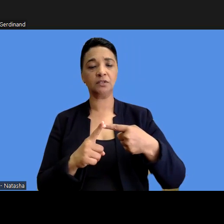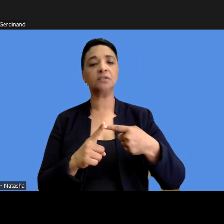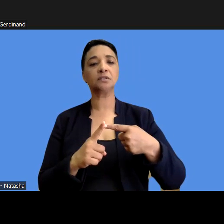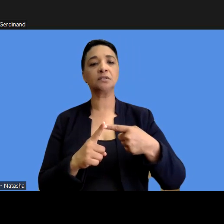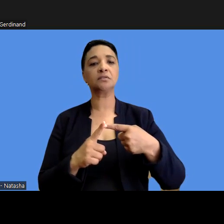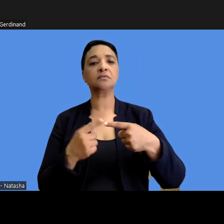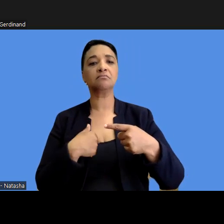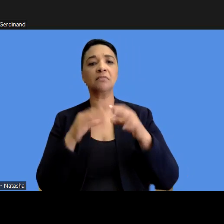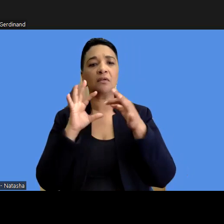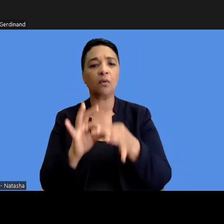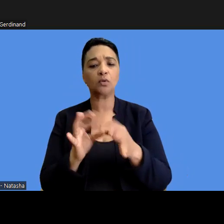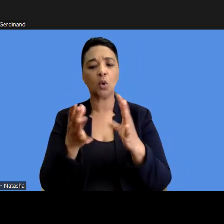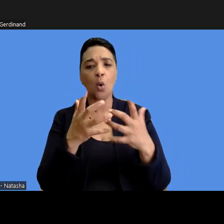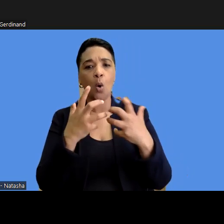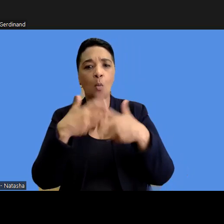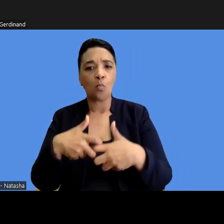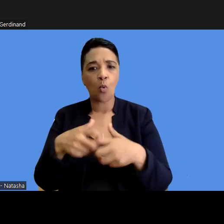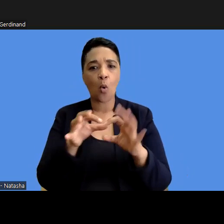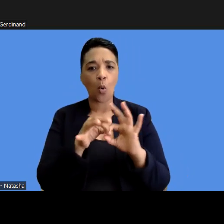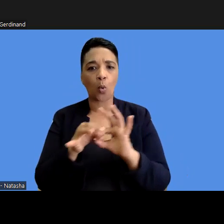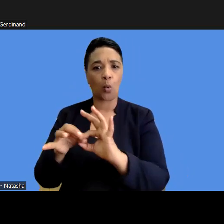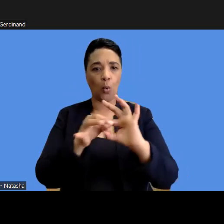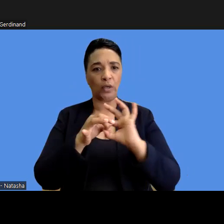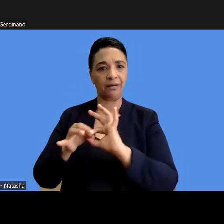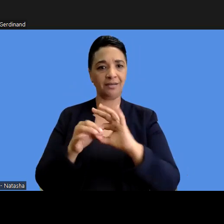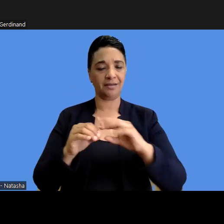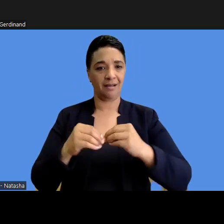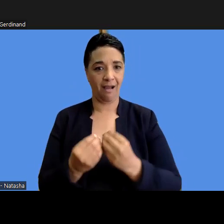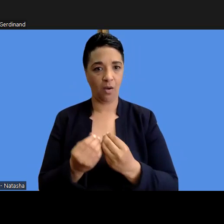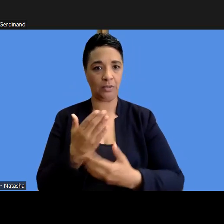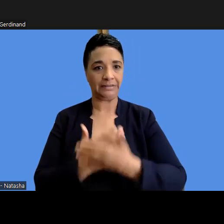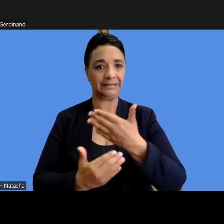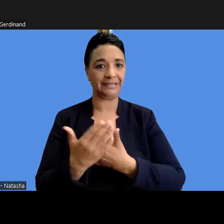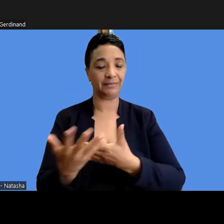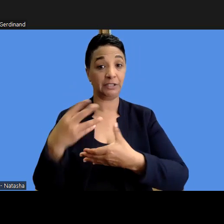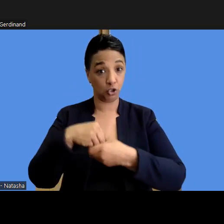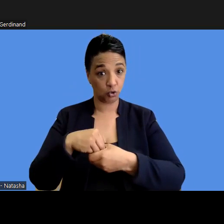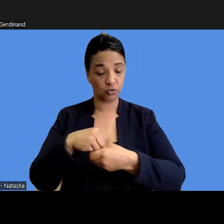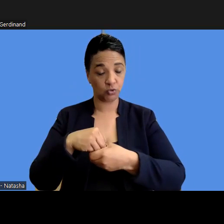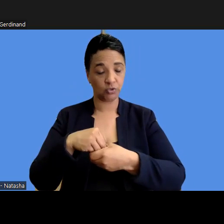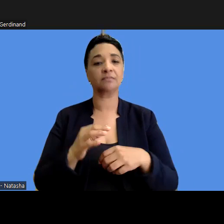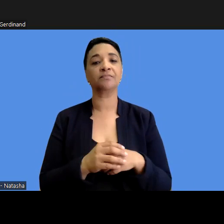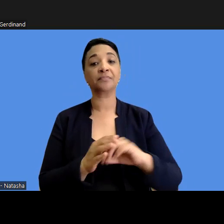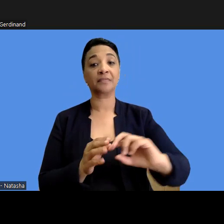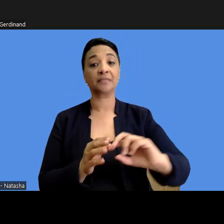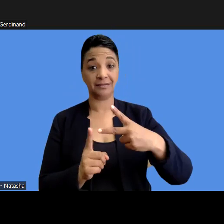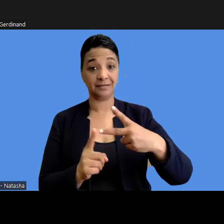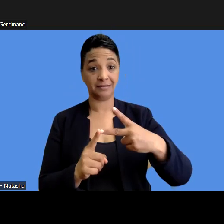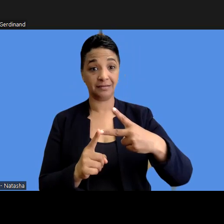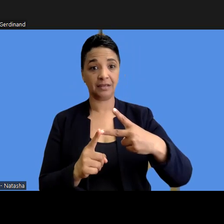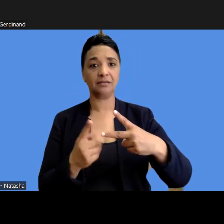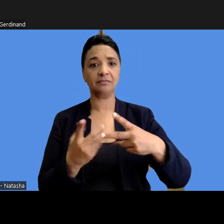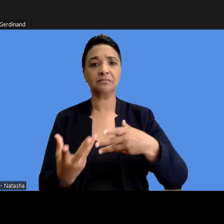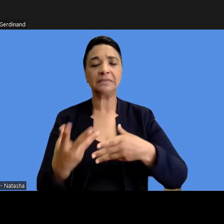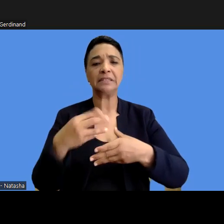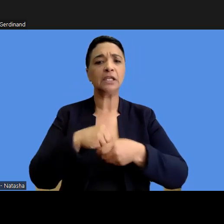the coordination setup, an overview of that on disability inclusion. And the second part is about